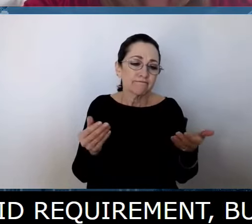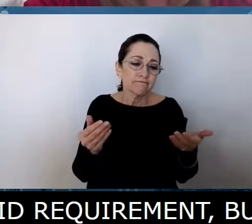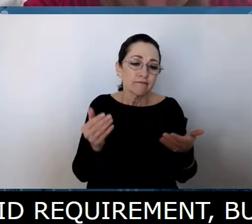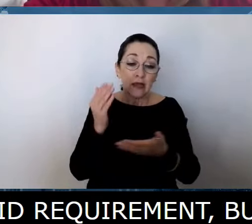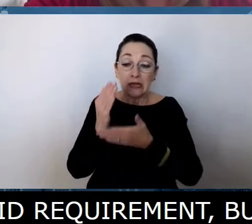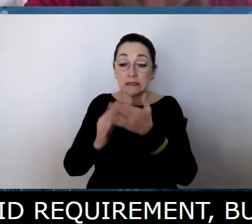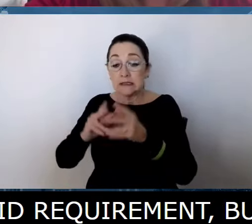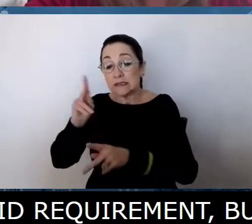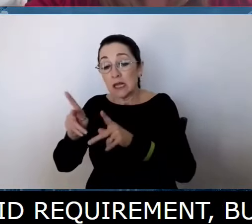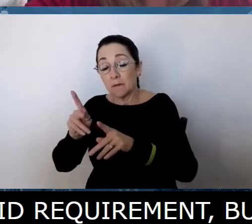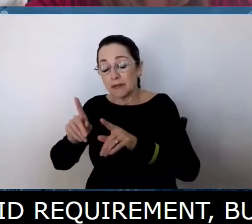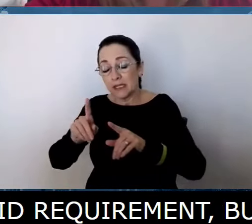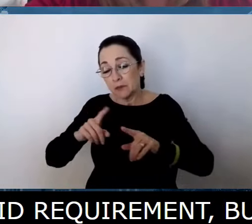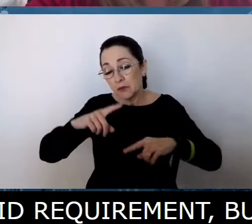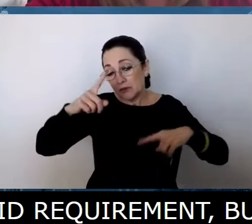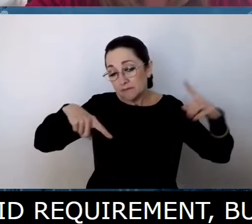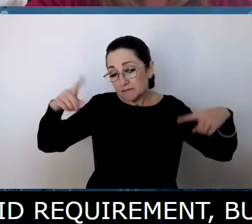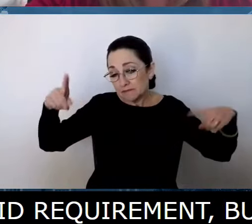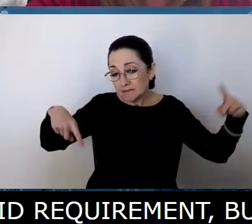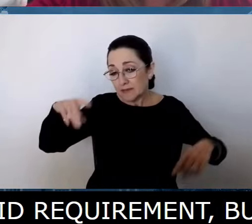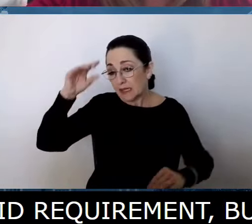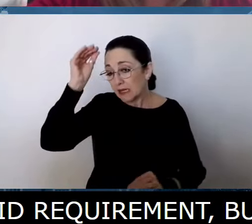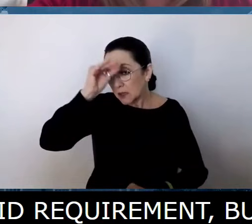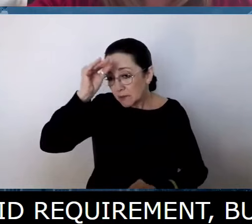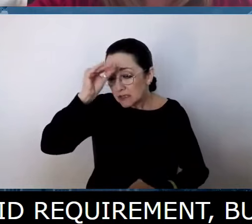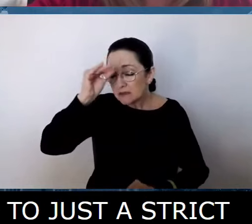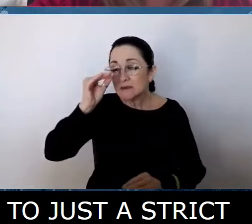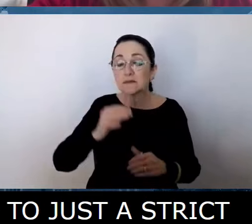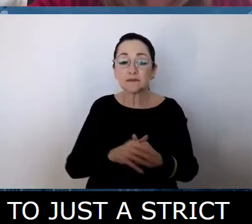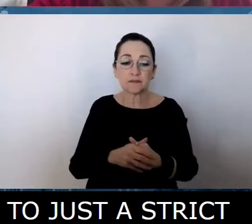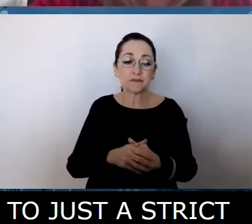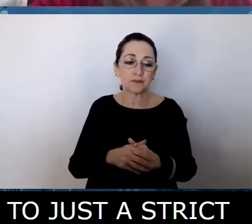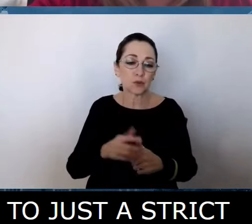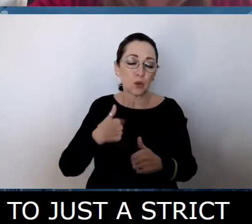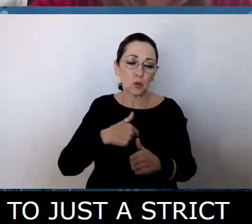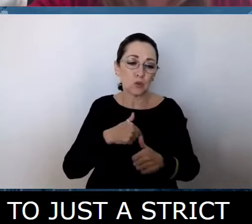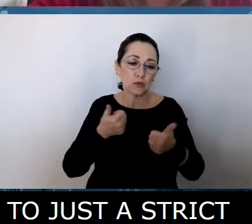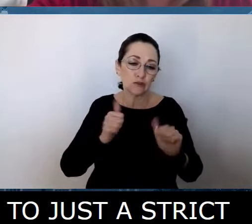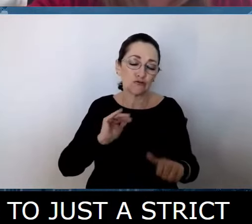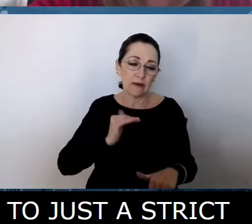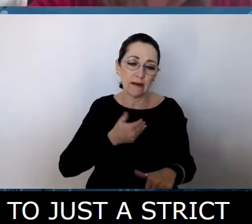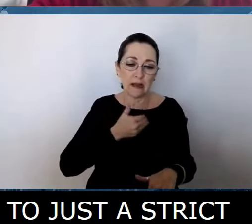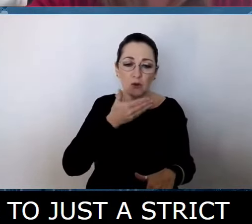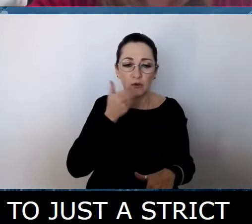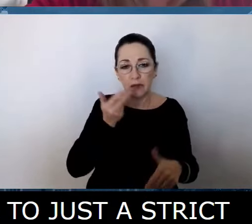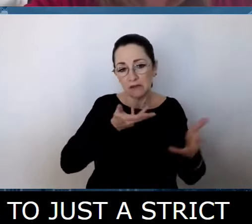of opinion, I guess, out there on that. In other jurisdictions, that's the way we're trying to do it here in Delaware.